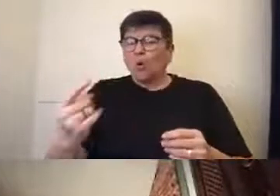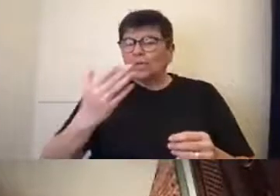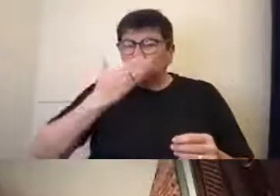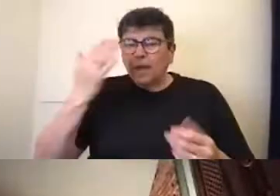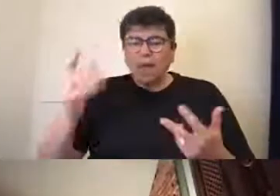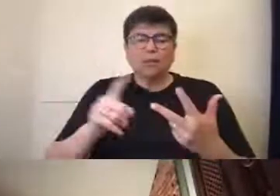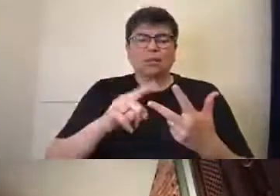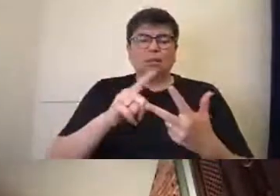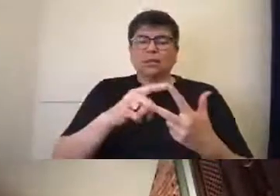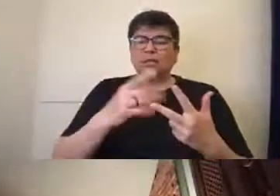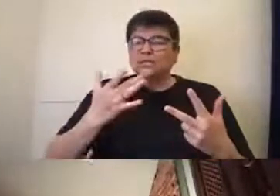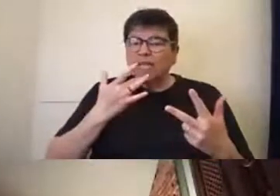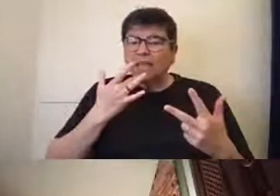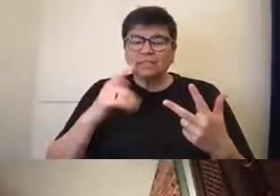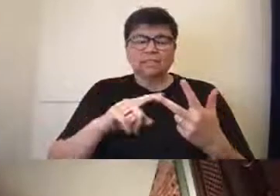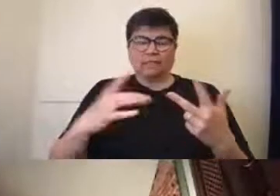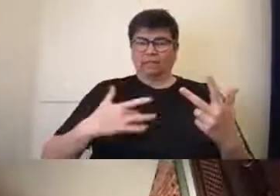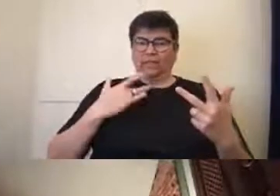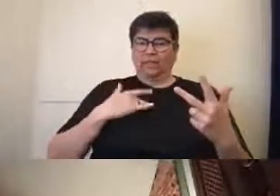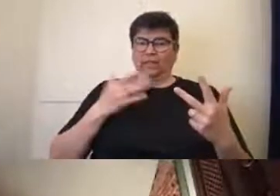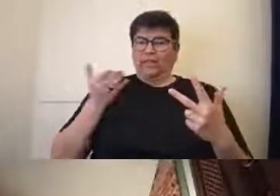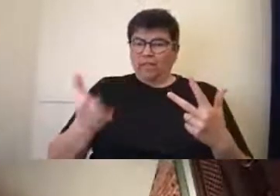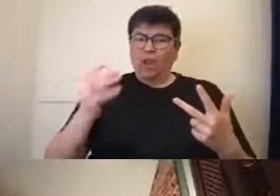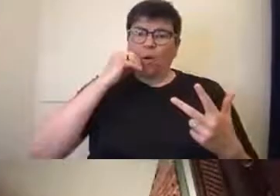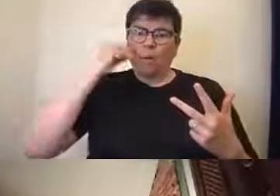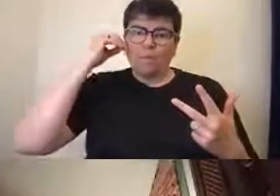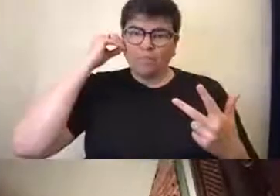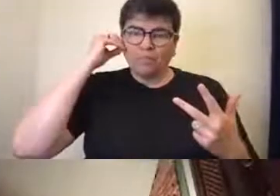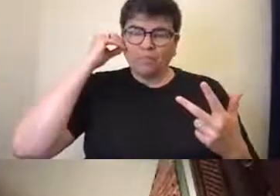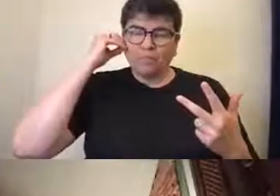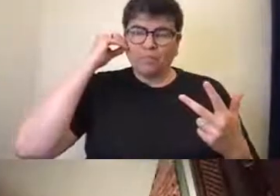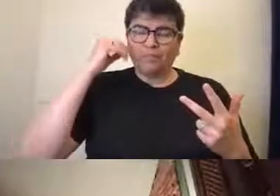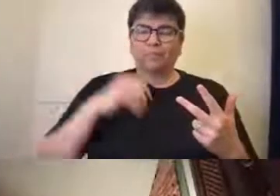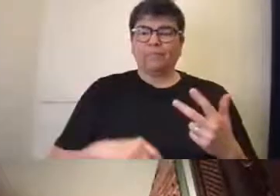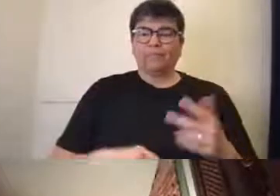only taste, and only feel at home. Okay.